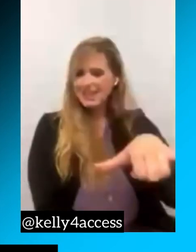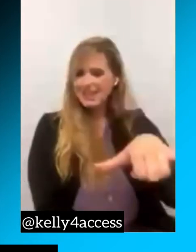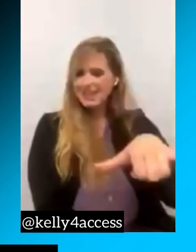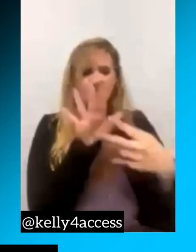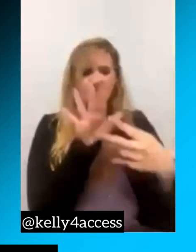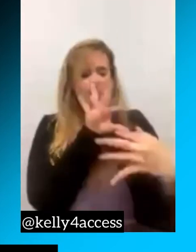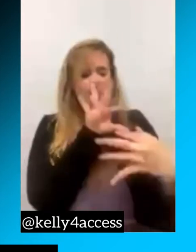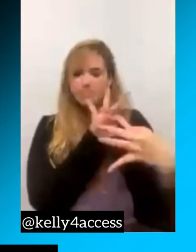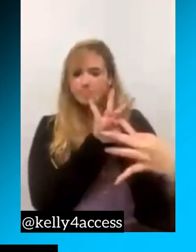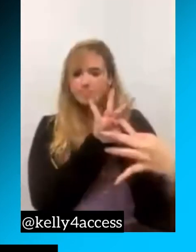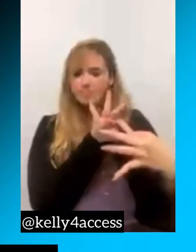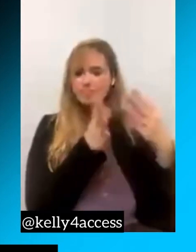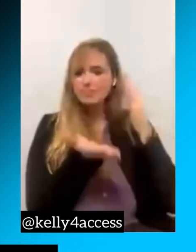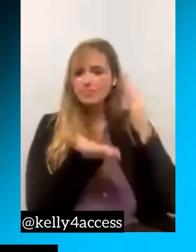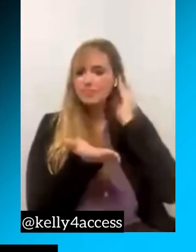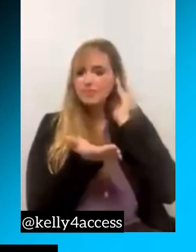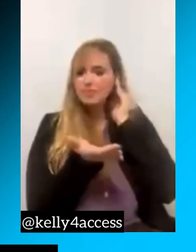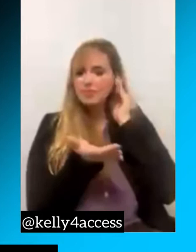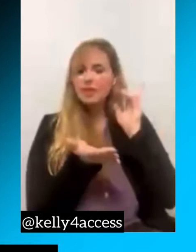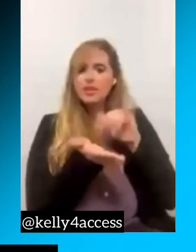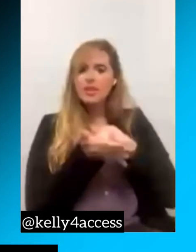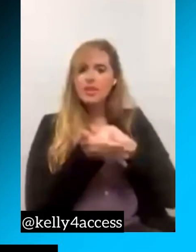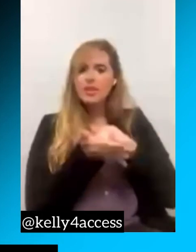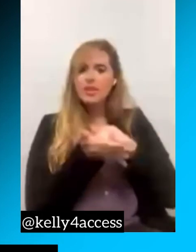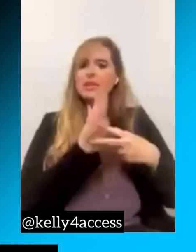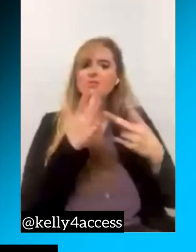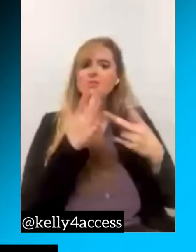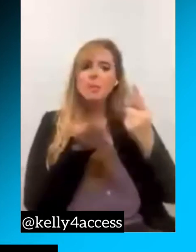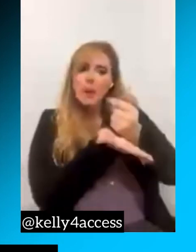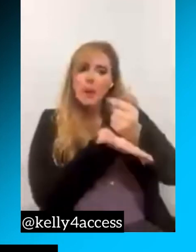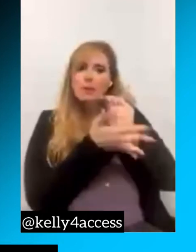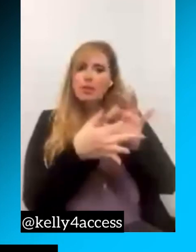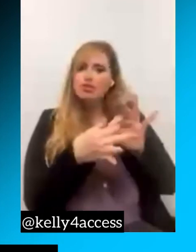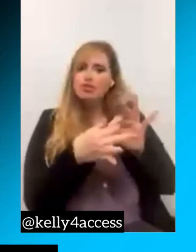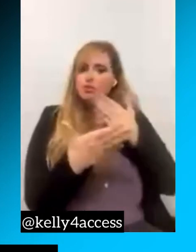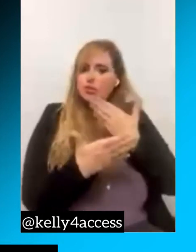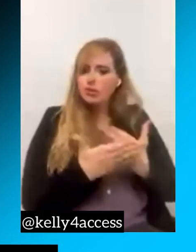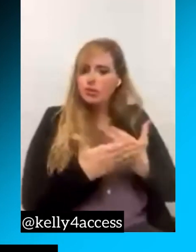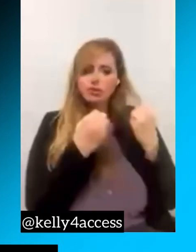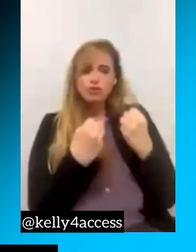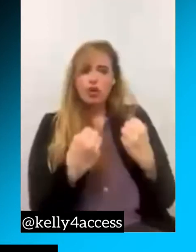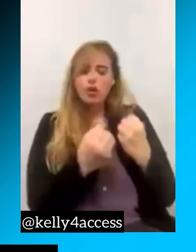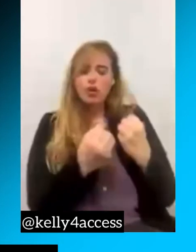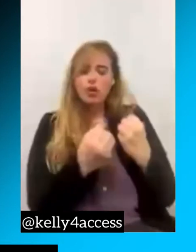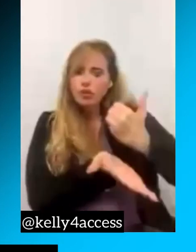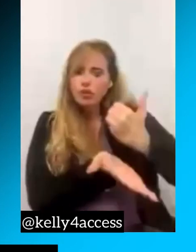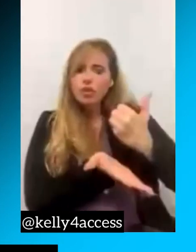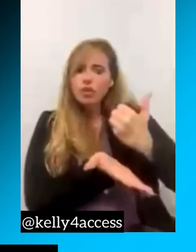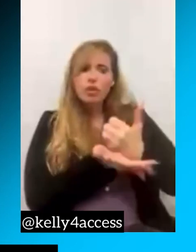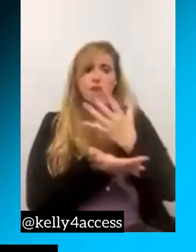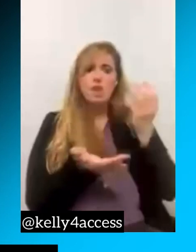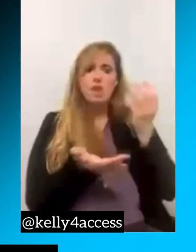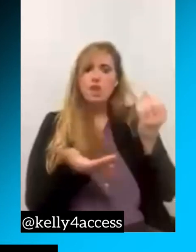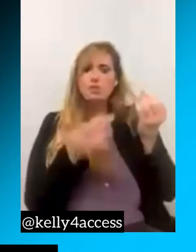what makes a therapy relationship really, really helpful and really, really